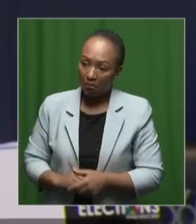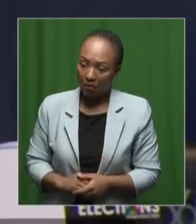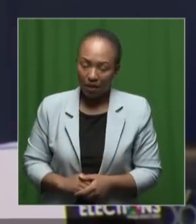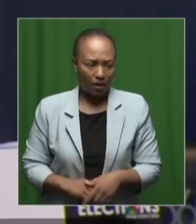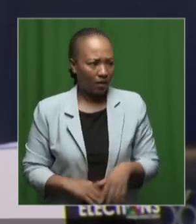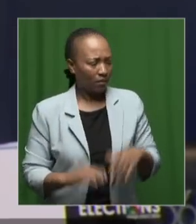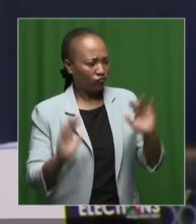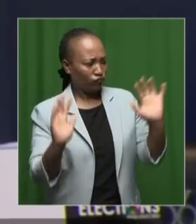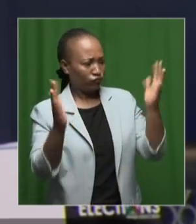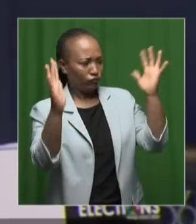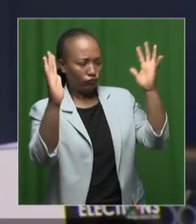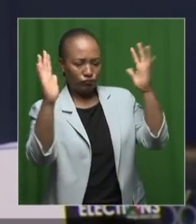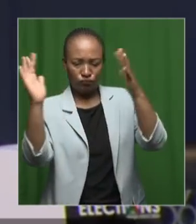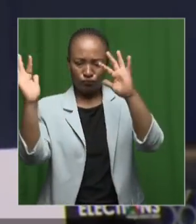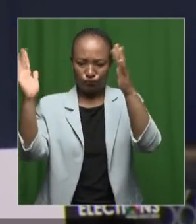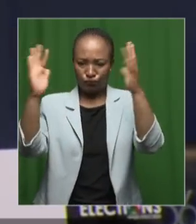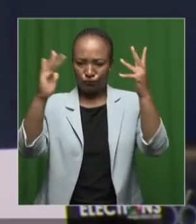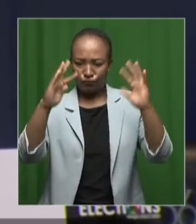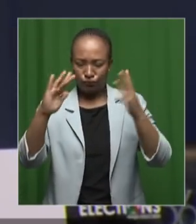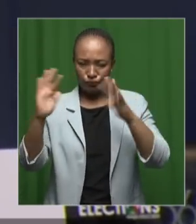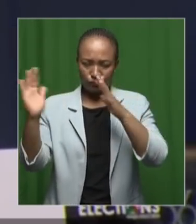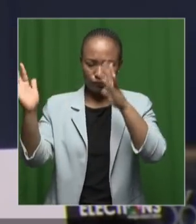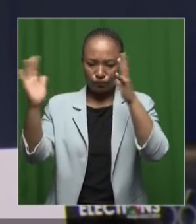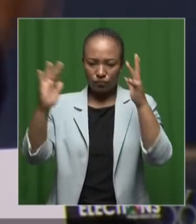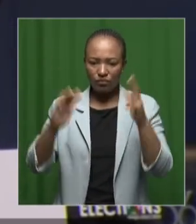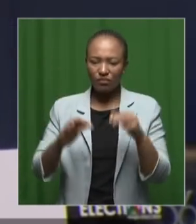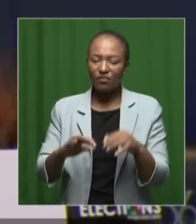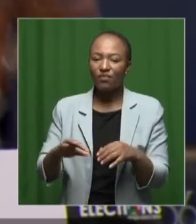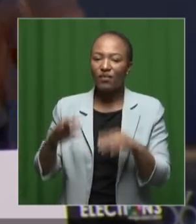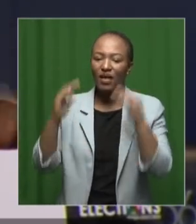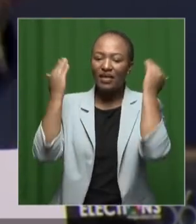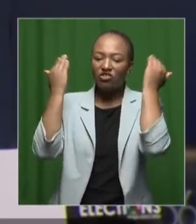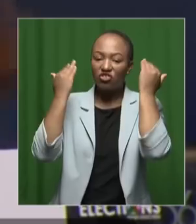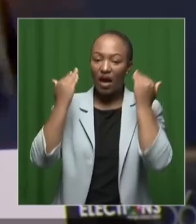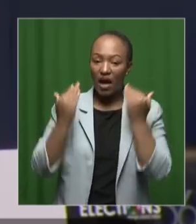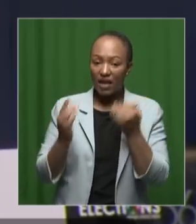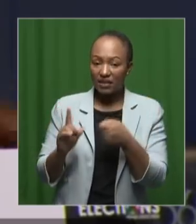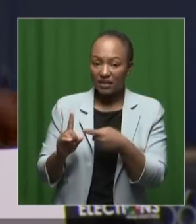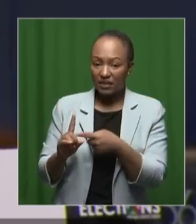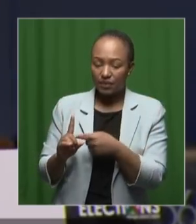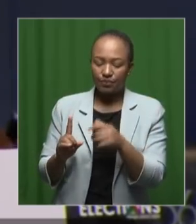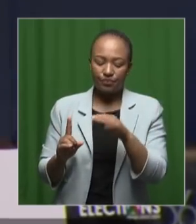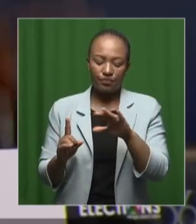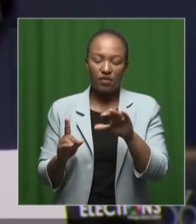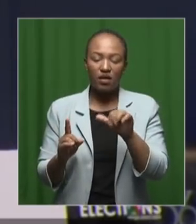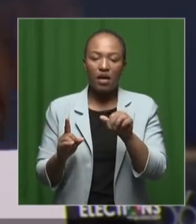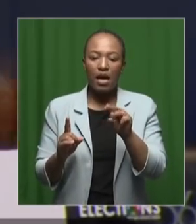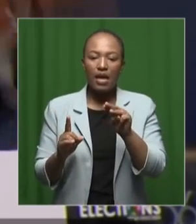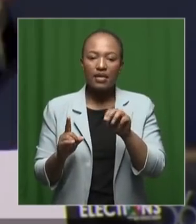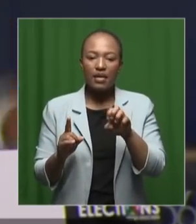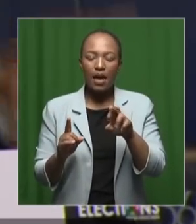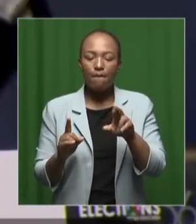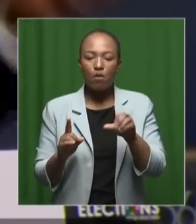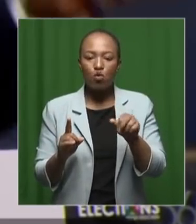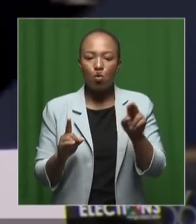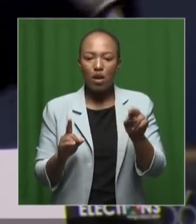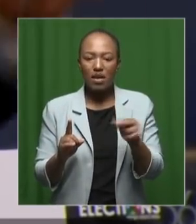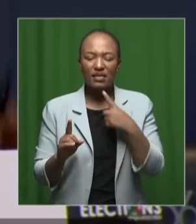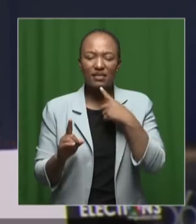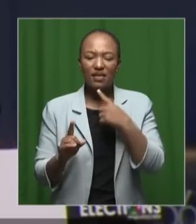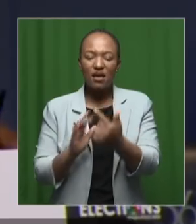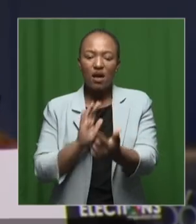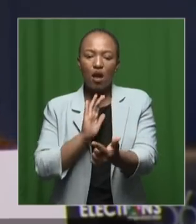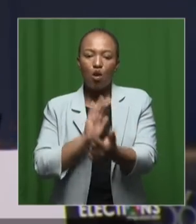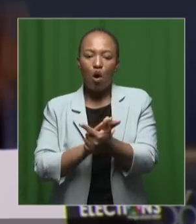mentioning, yes, there Judge Cameron is mentioning the contradiction between the Refugee Act passed